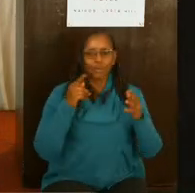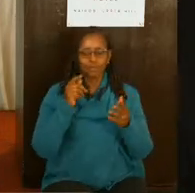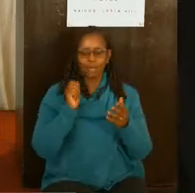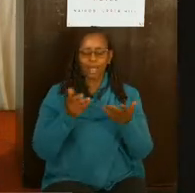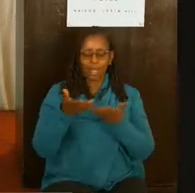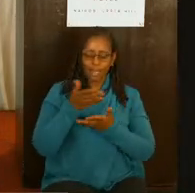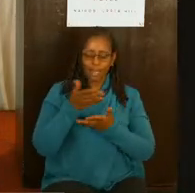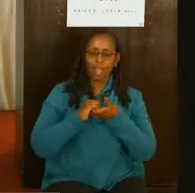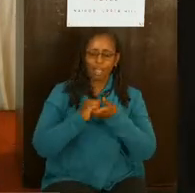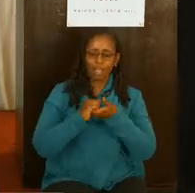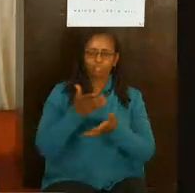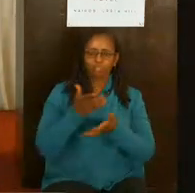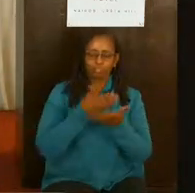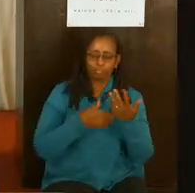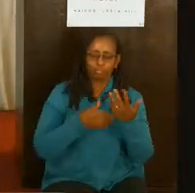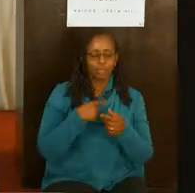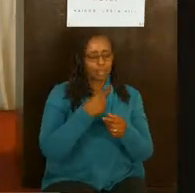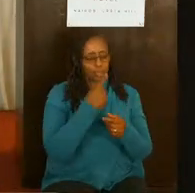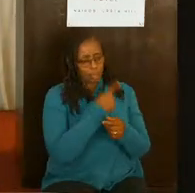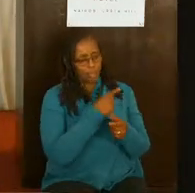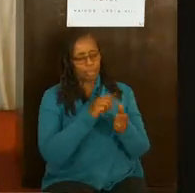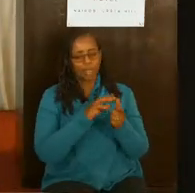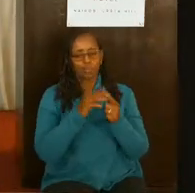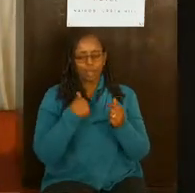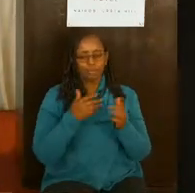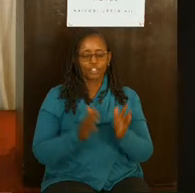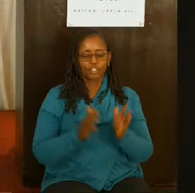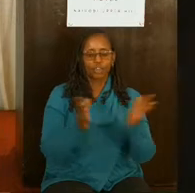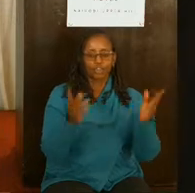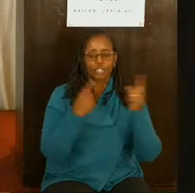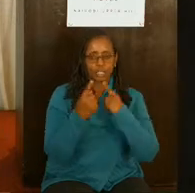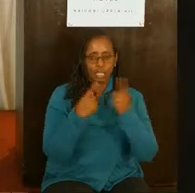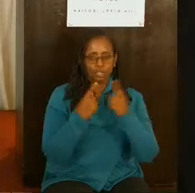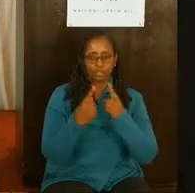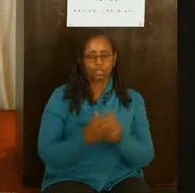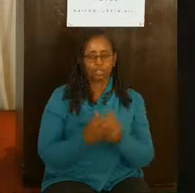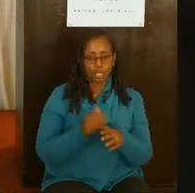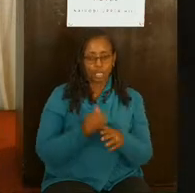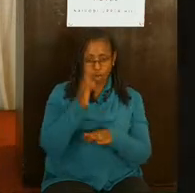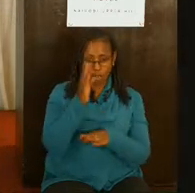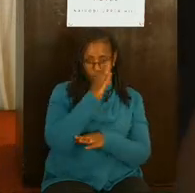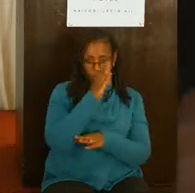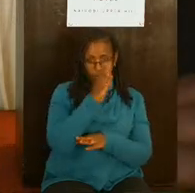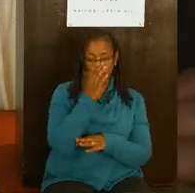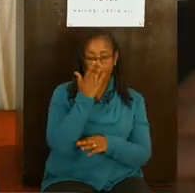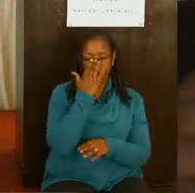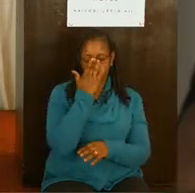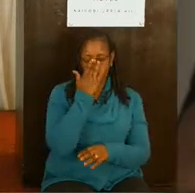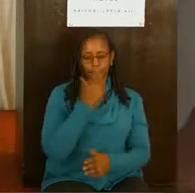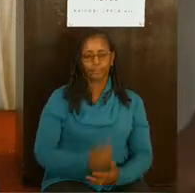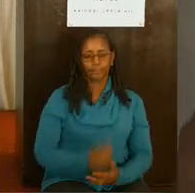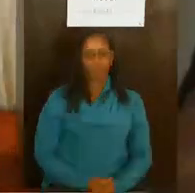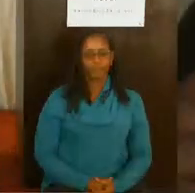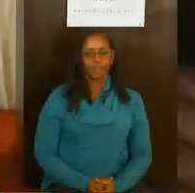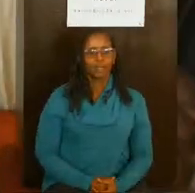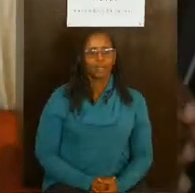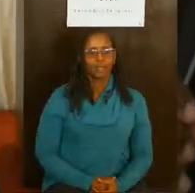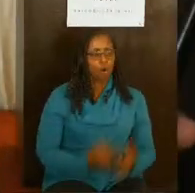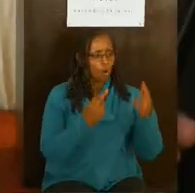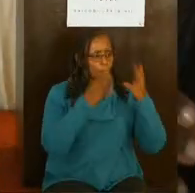so let's have canola dollar then we have a plenary good afternoon I hope you're not